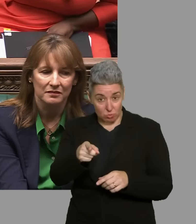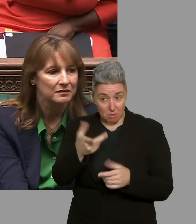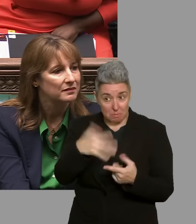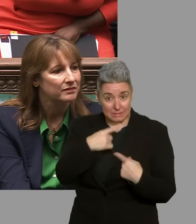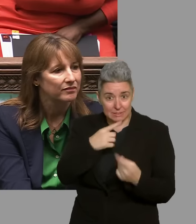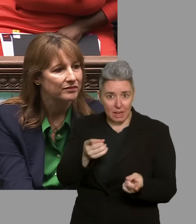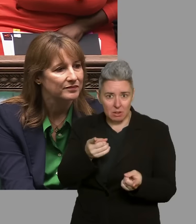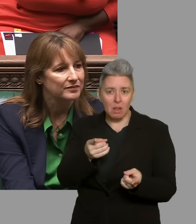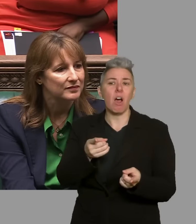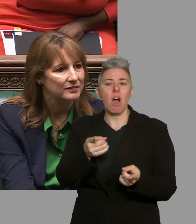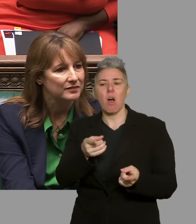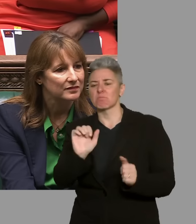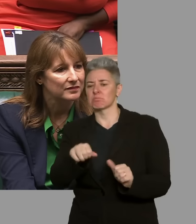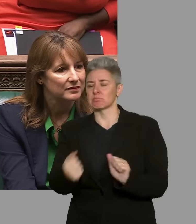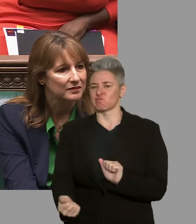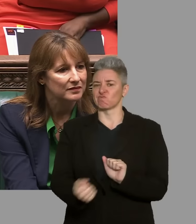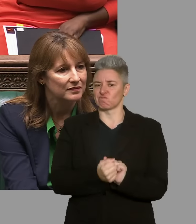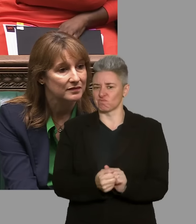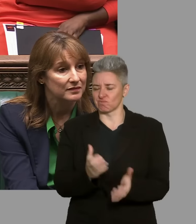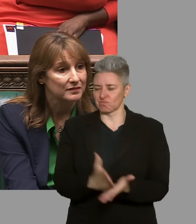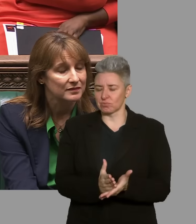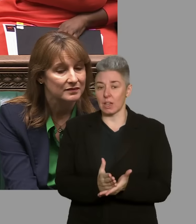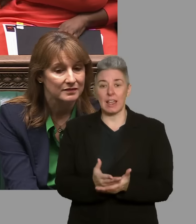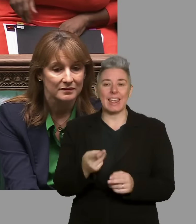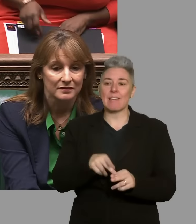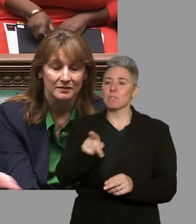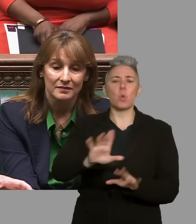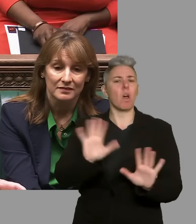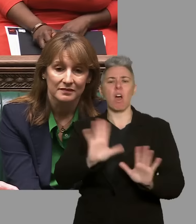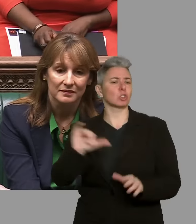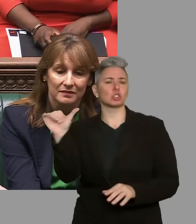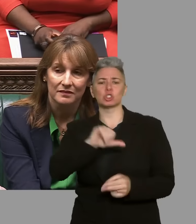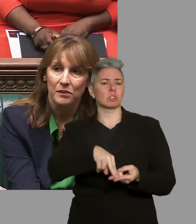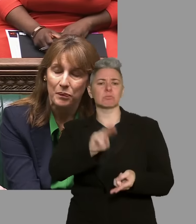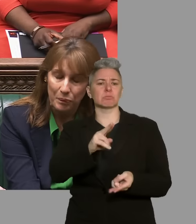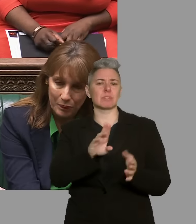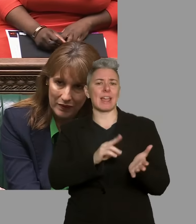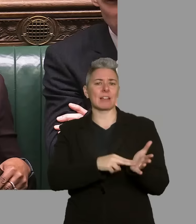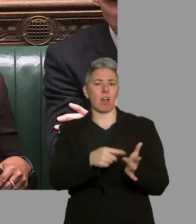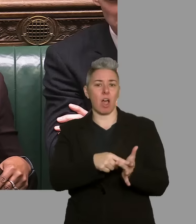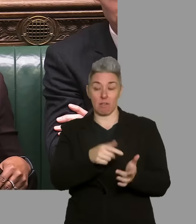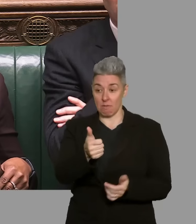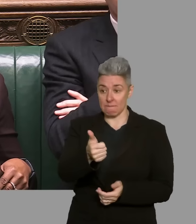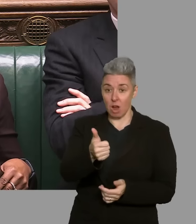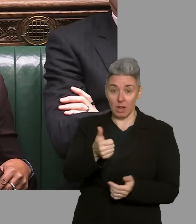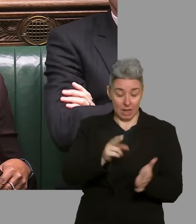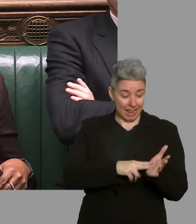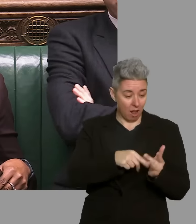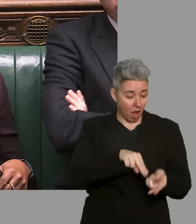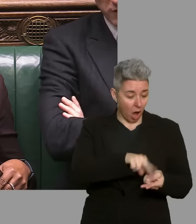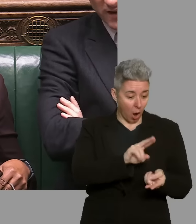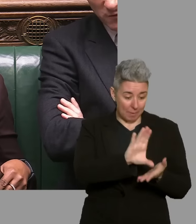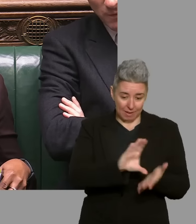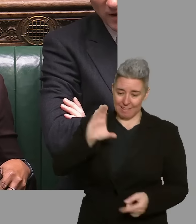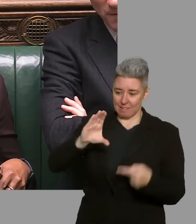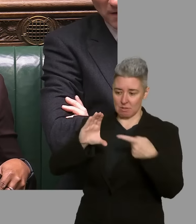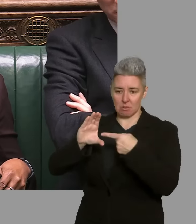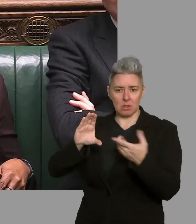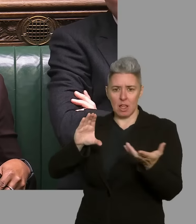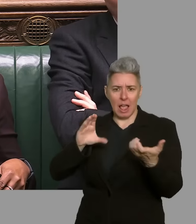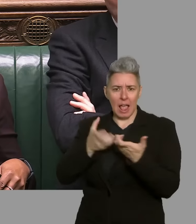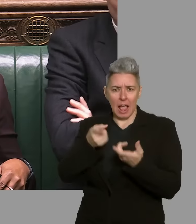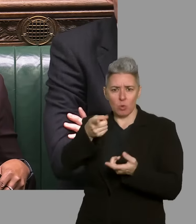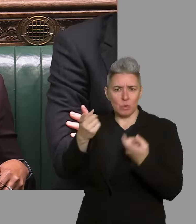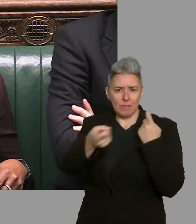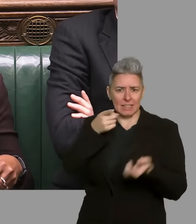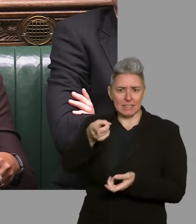that's her position, how she would find the money that we raised in the budget. She's had a whole year to think about that question. Perhaps now